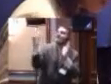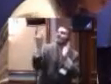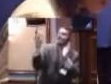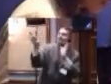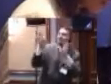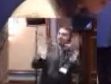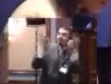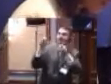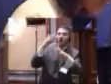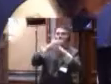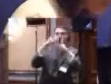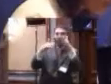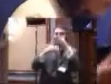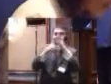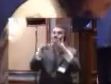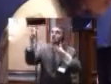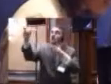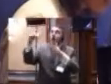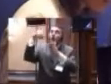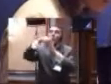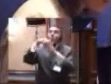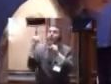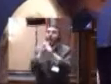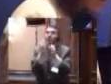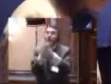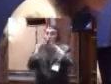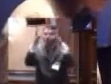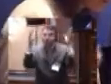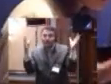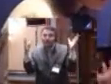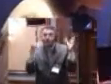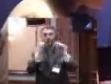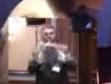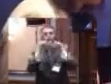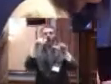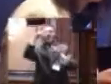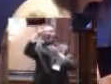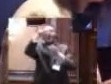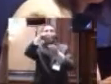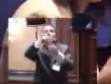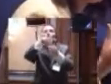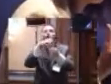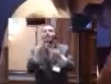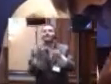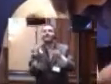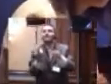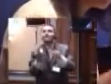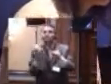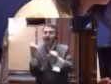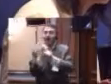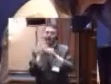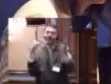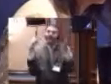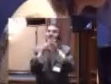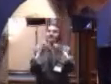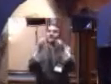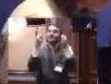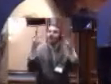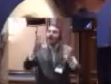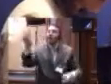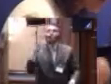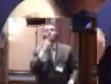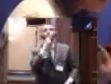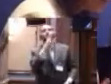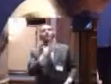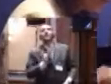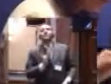look like. And for that reason, these are commonly enshrined in a constitution, as we're all well